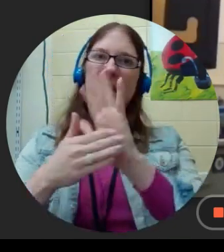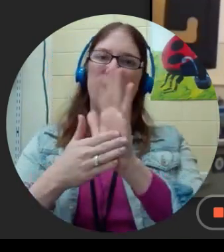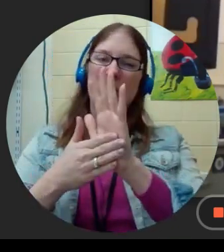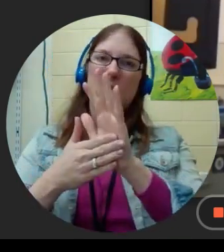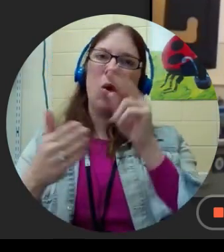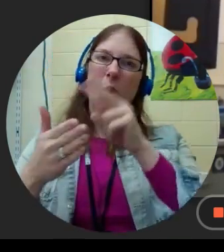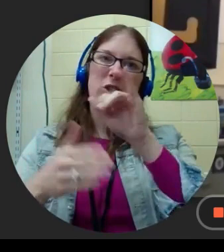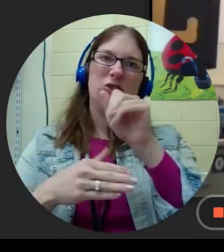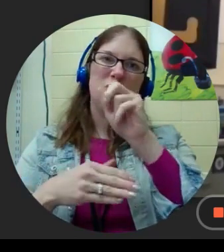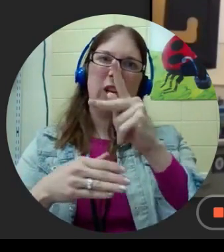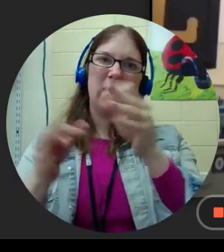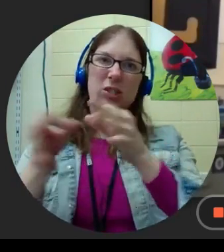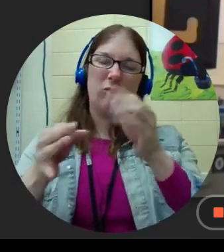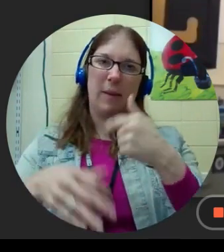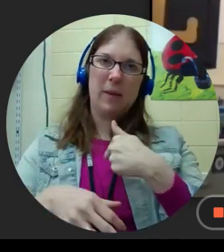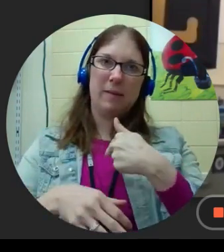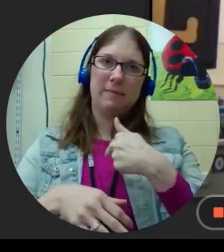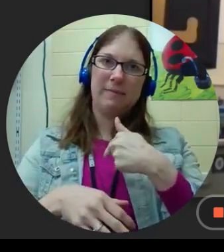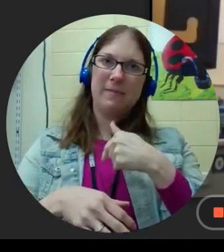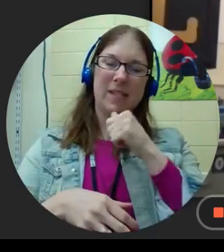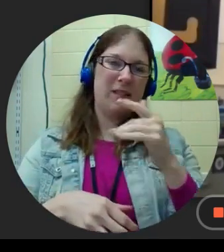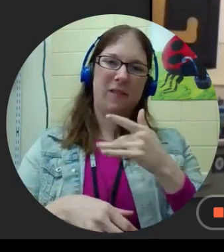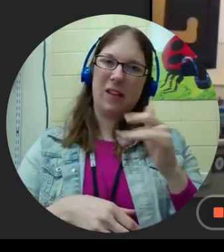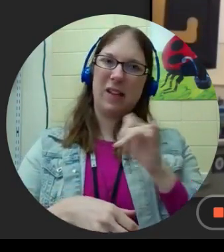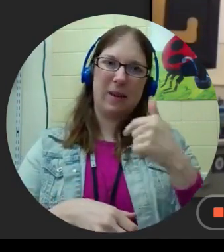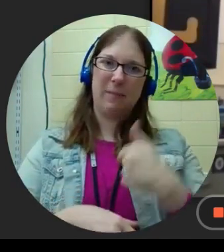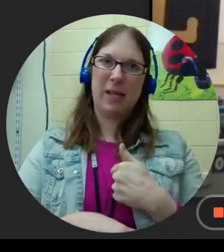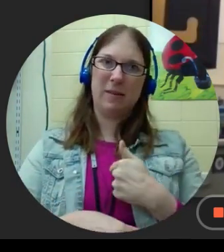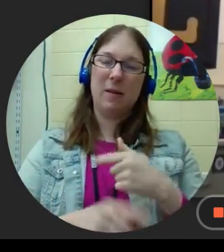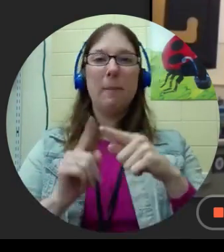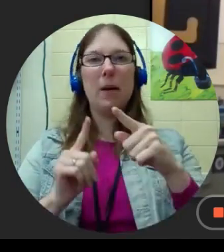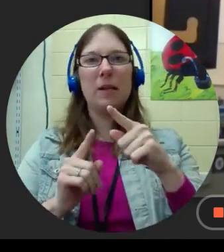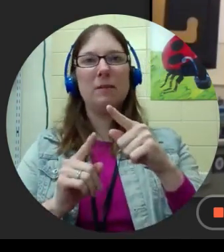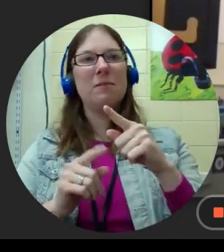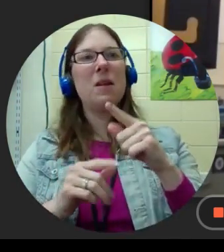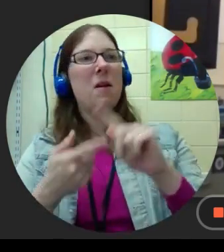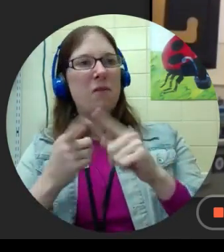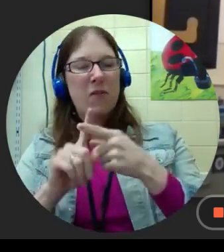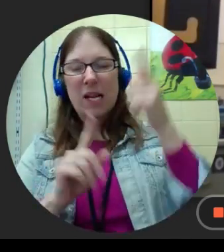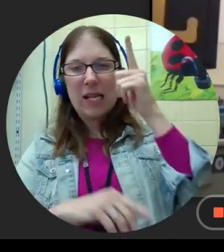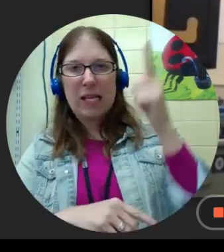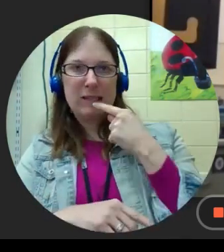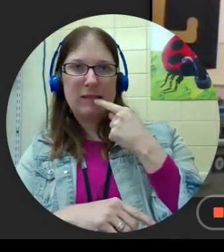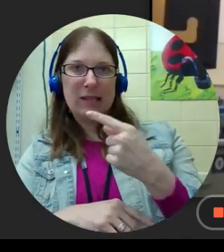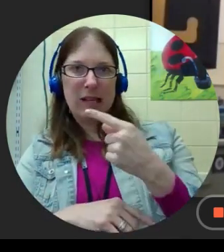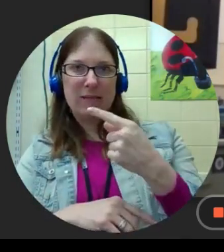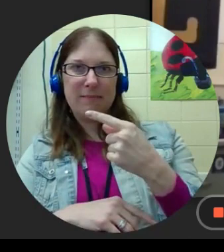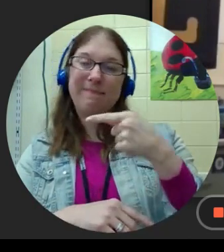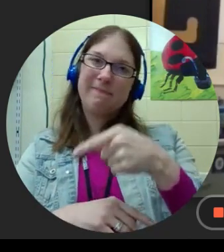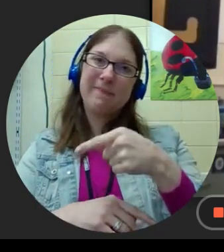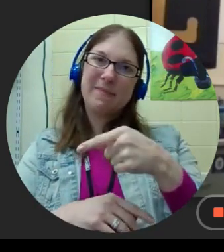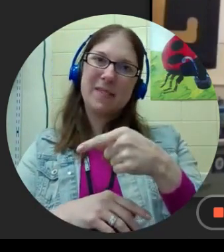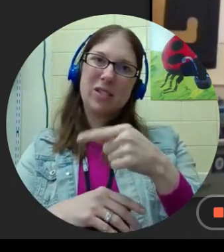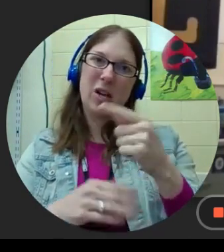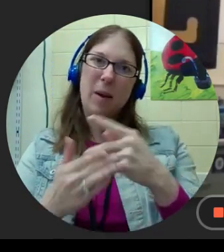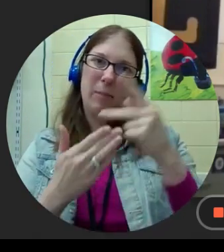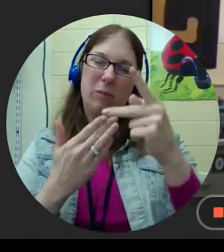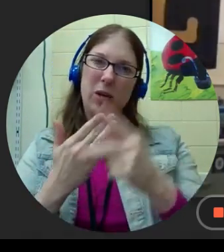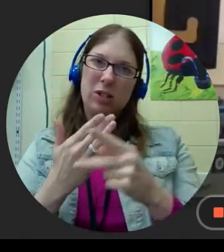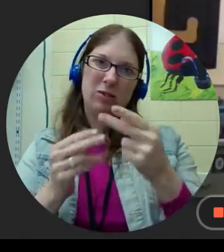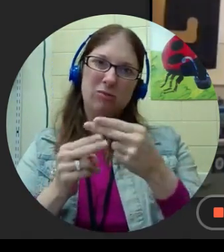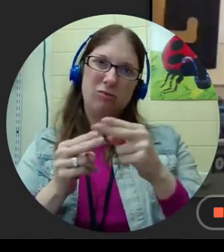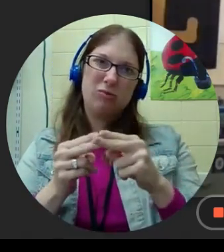my truths didn't feel completely like me. But as Leah had said, this was just a little project and I didn't have to make this such a big